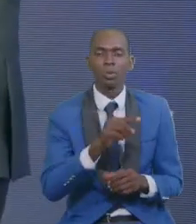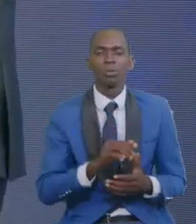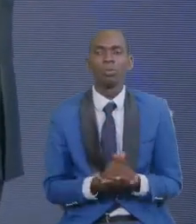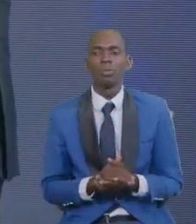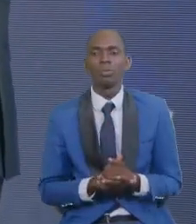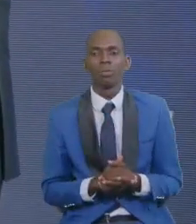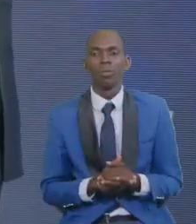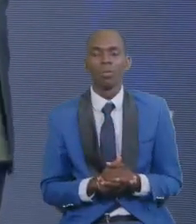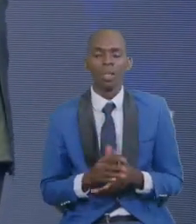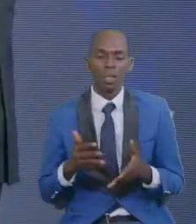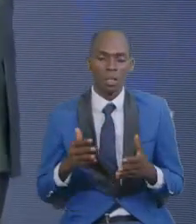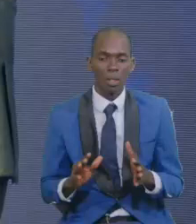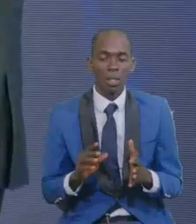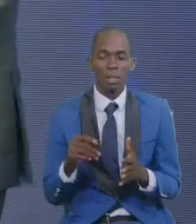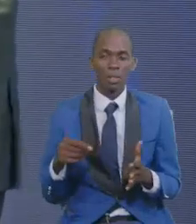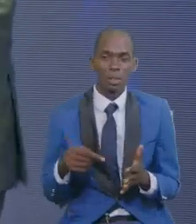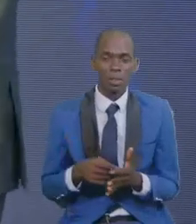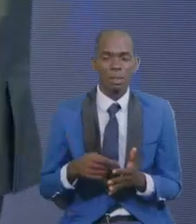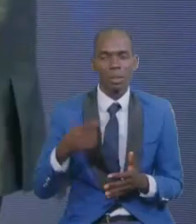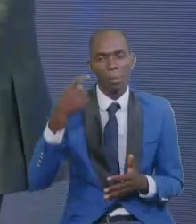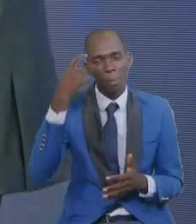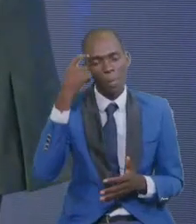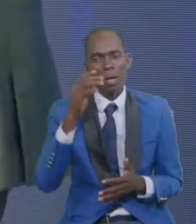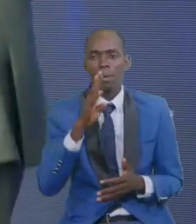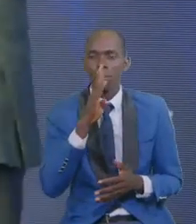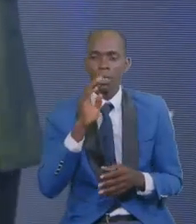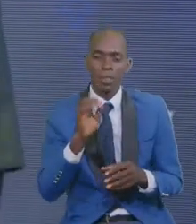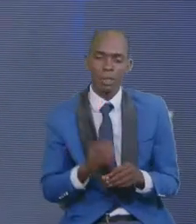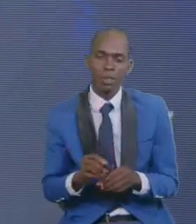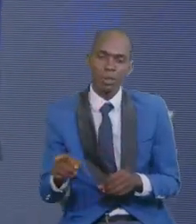Let this mind be in you,